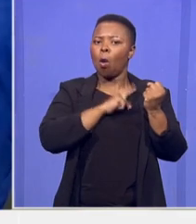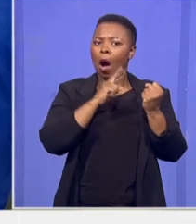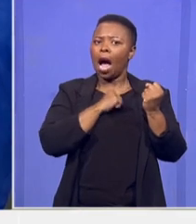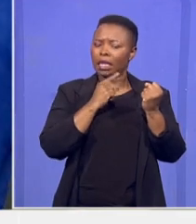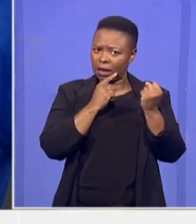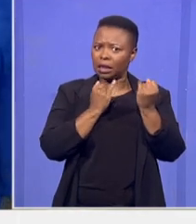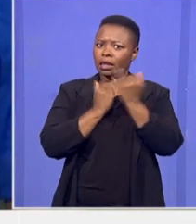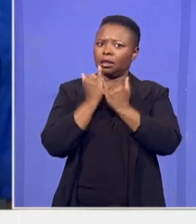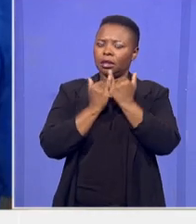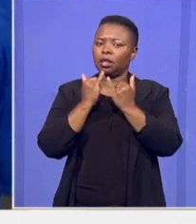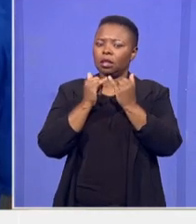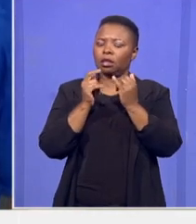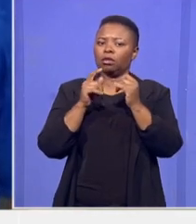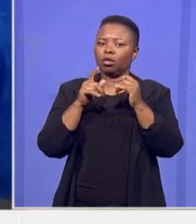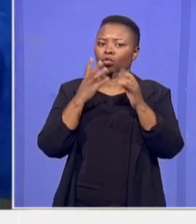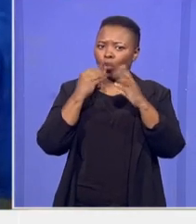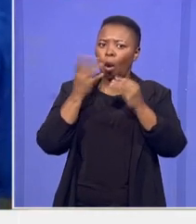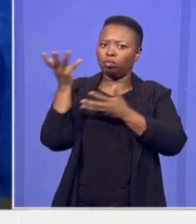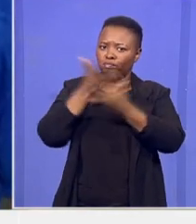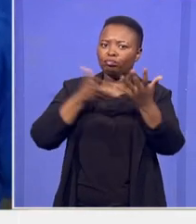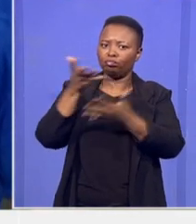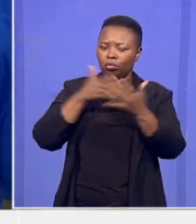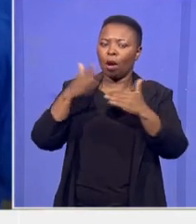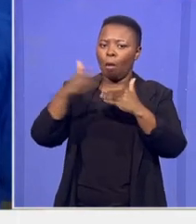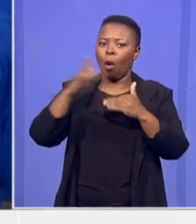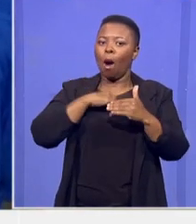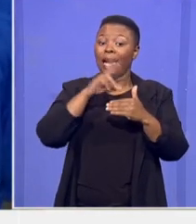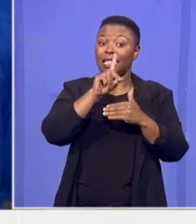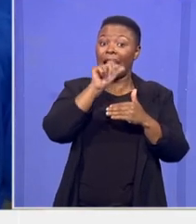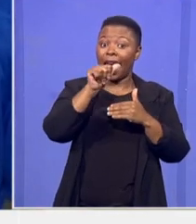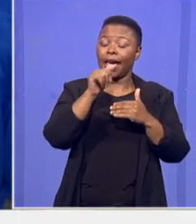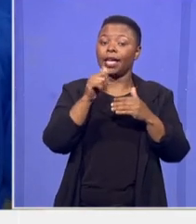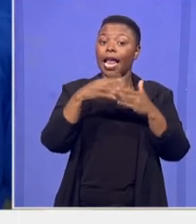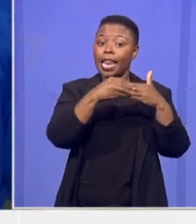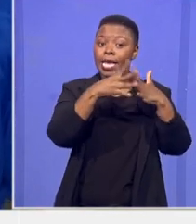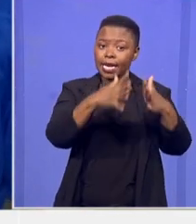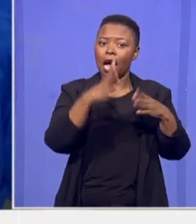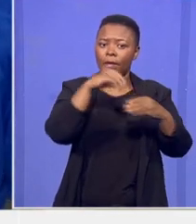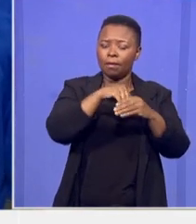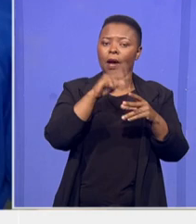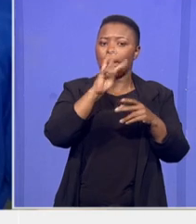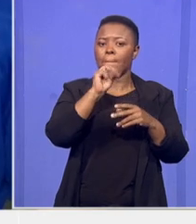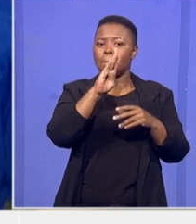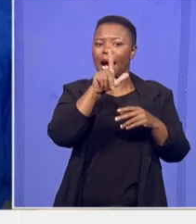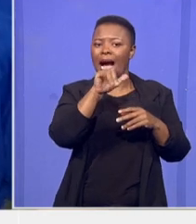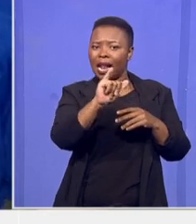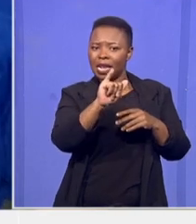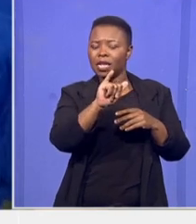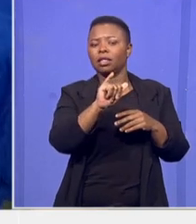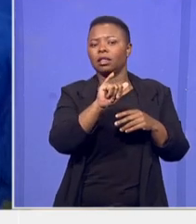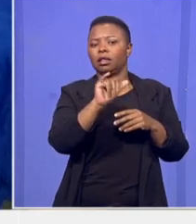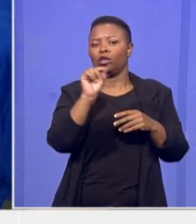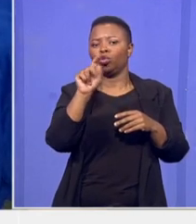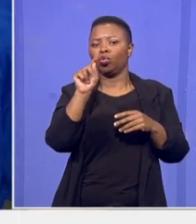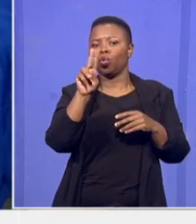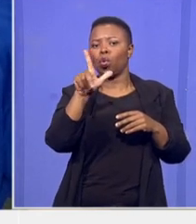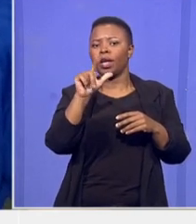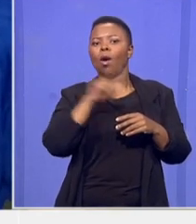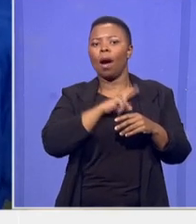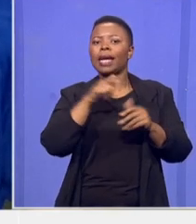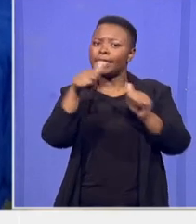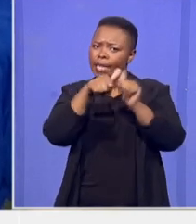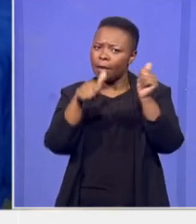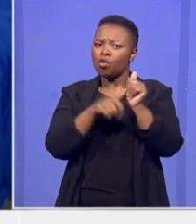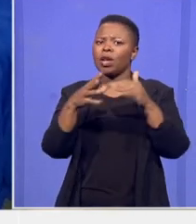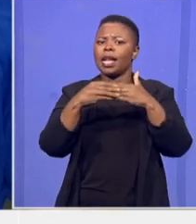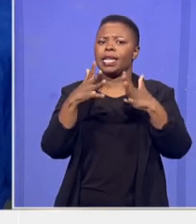particularly with the previous DA leader contender and former DA member Mbalintuli raised this issue of a deputy leader of the party. Why